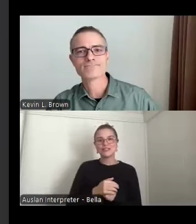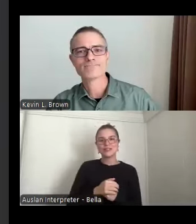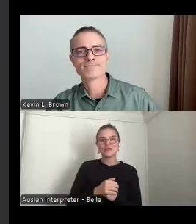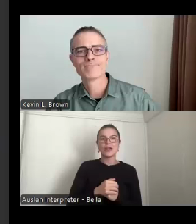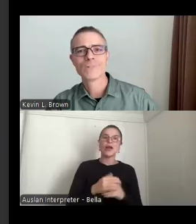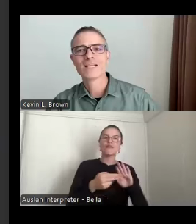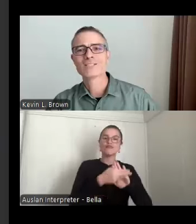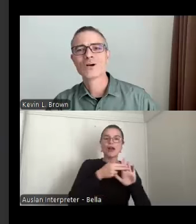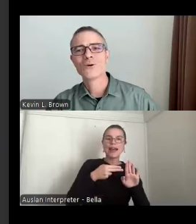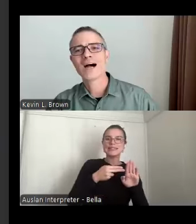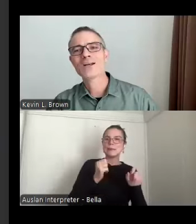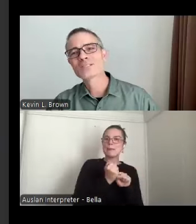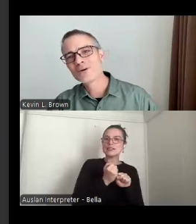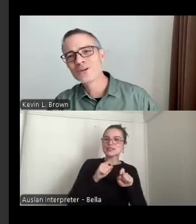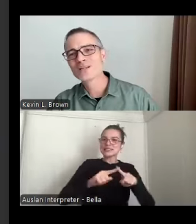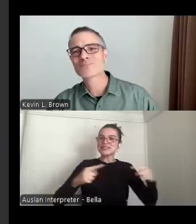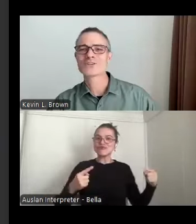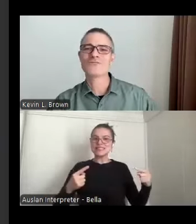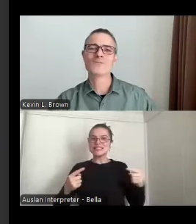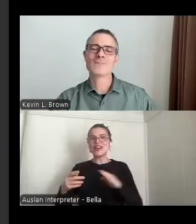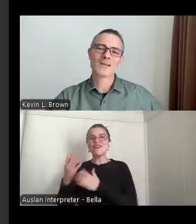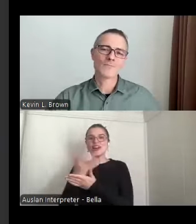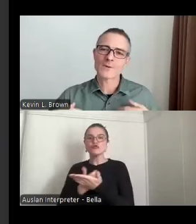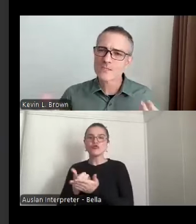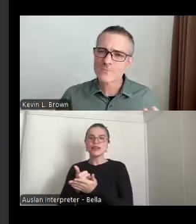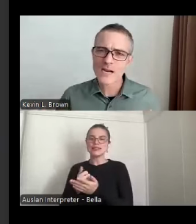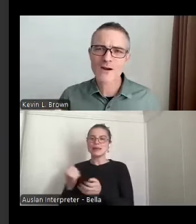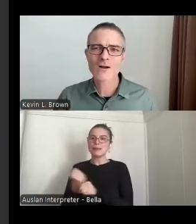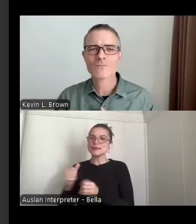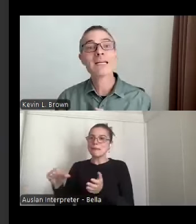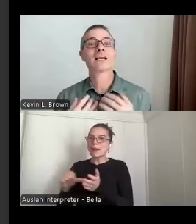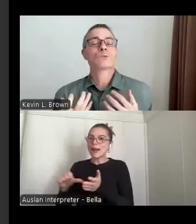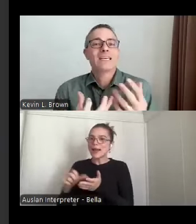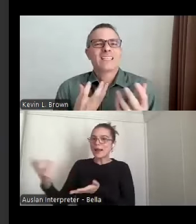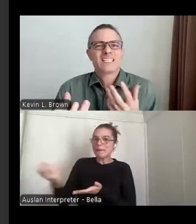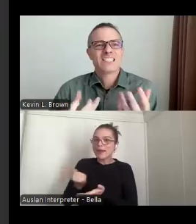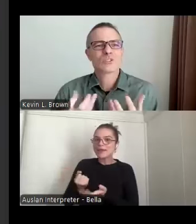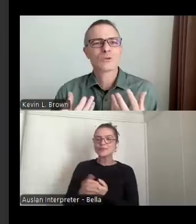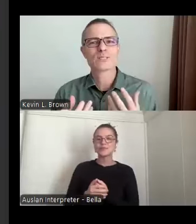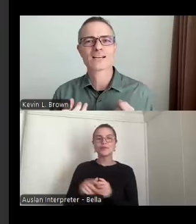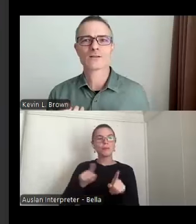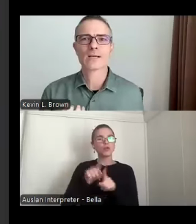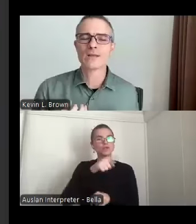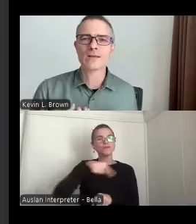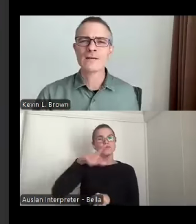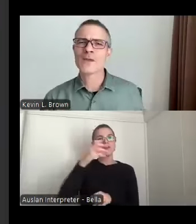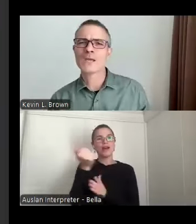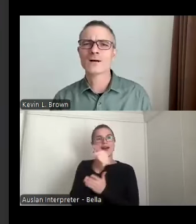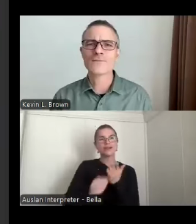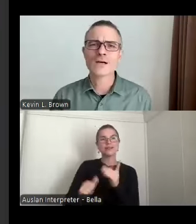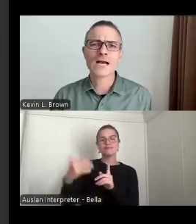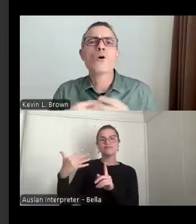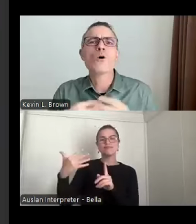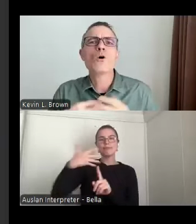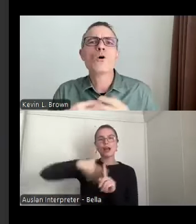monetization. And so I know some of you, especially if you maybe come from an arts background, or many times we get this in the social sector, like with maybe